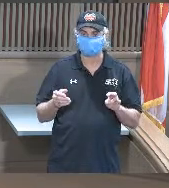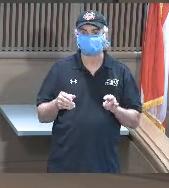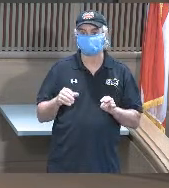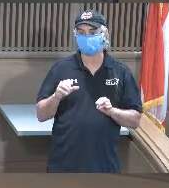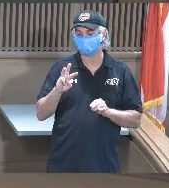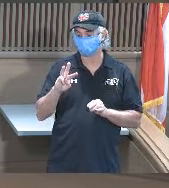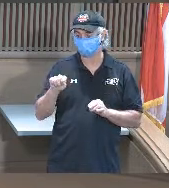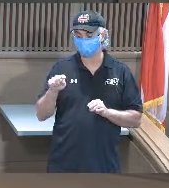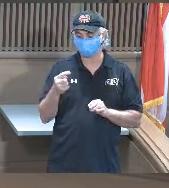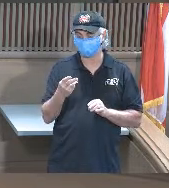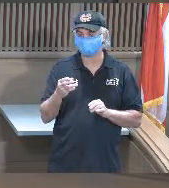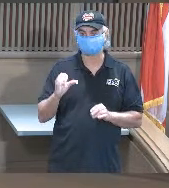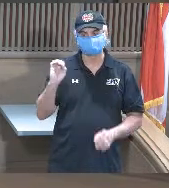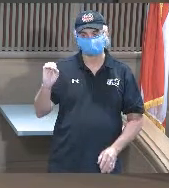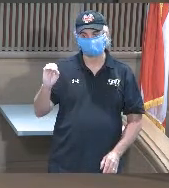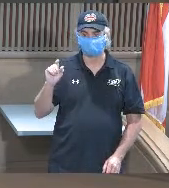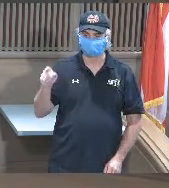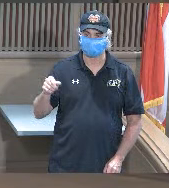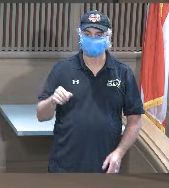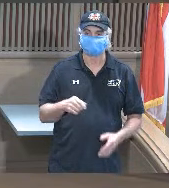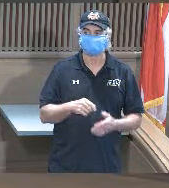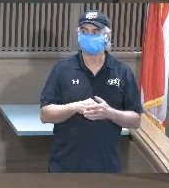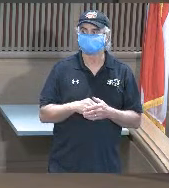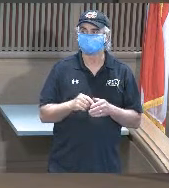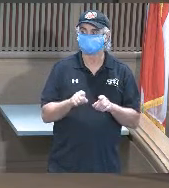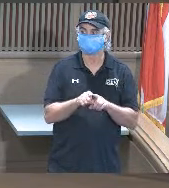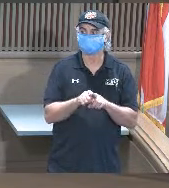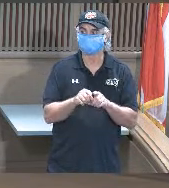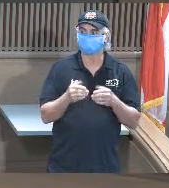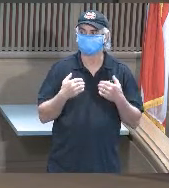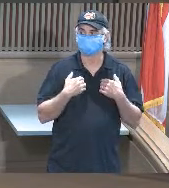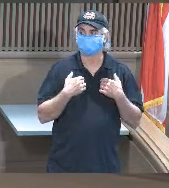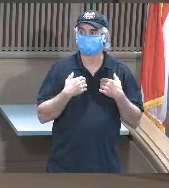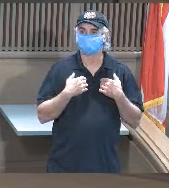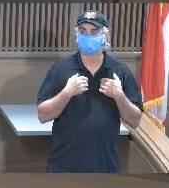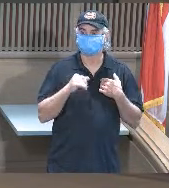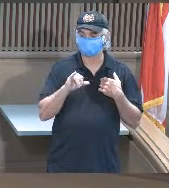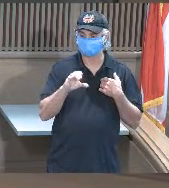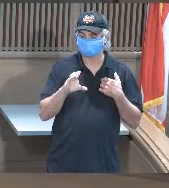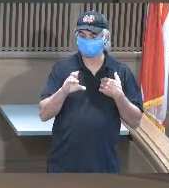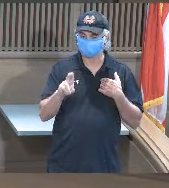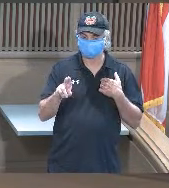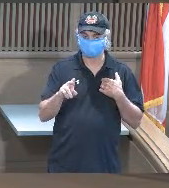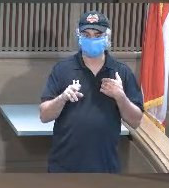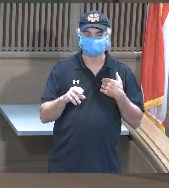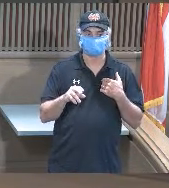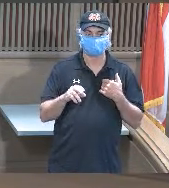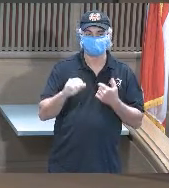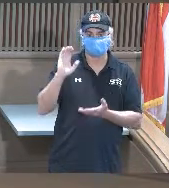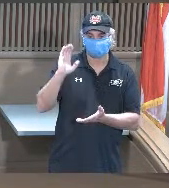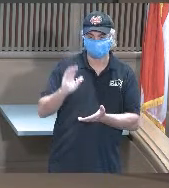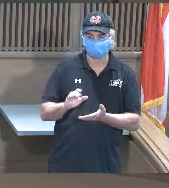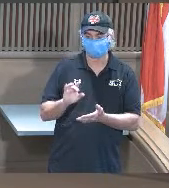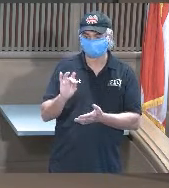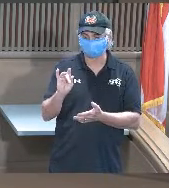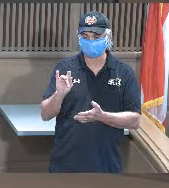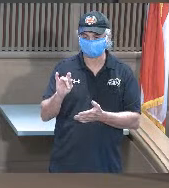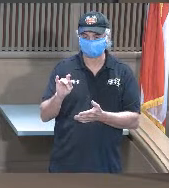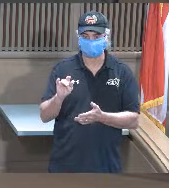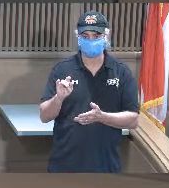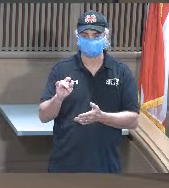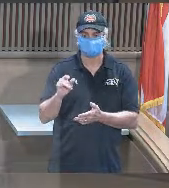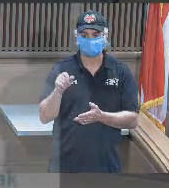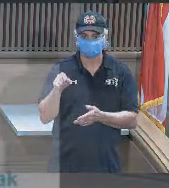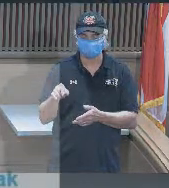last Friday. We've also gotten some relief in our critical care units over the past couple of weeks. We're down to 18 patients in our COVID intensive